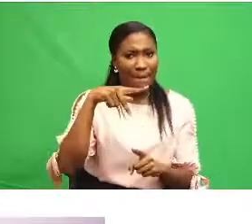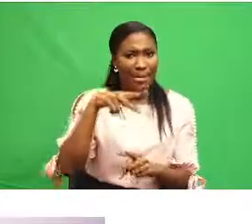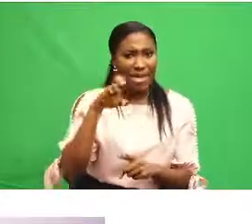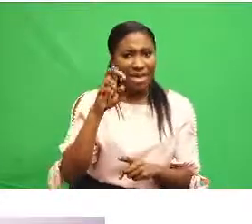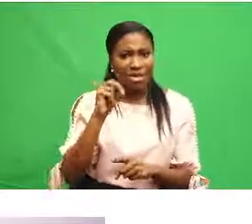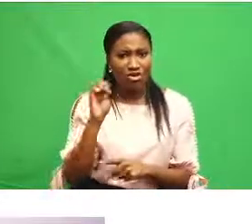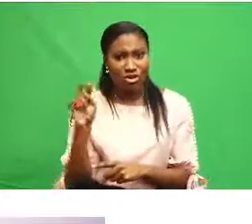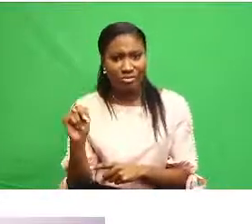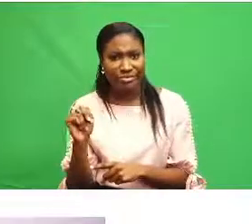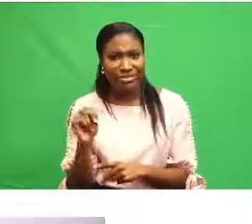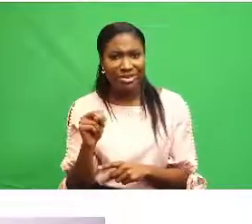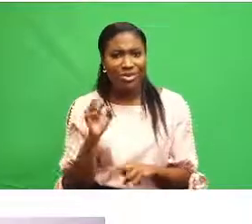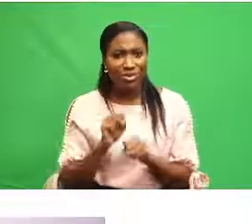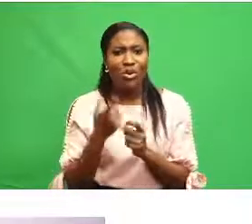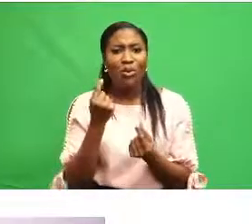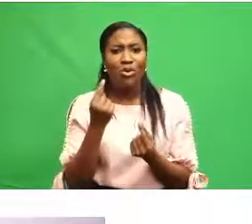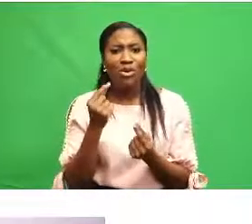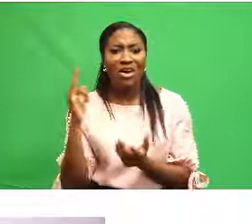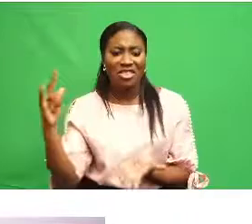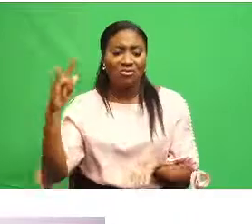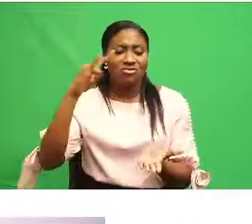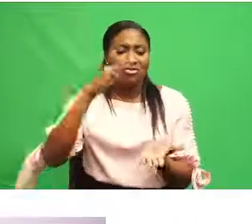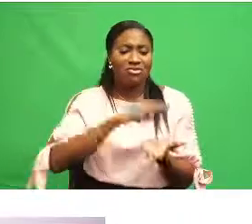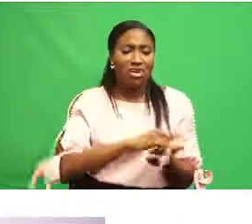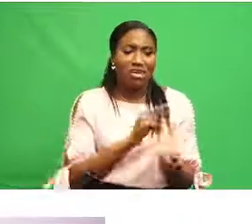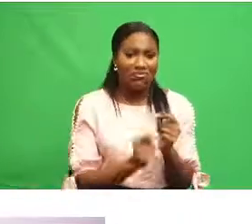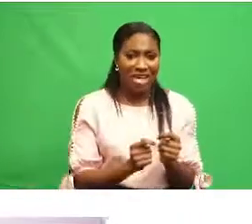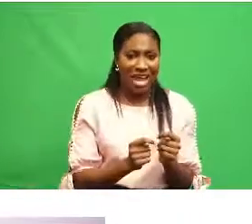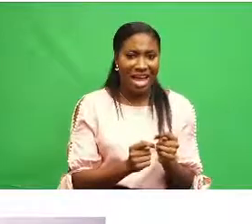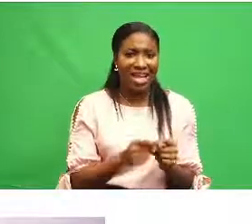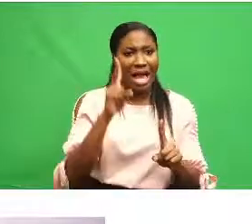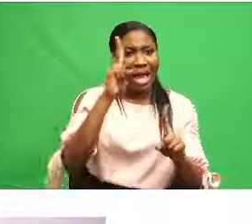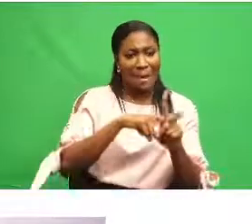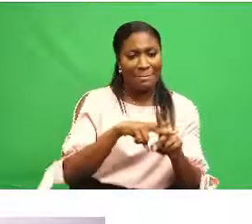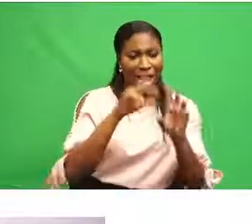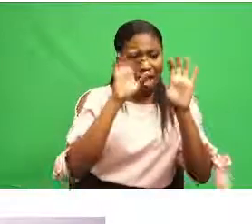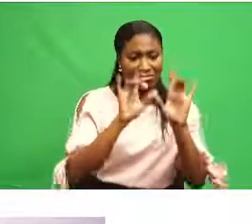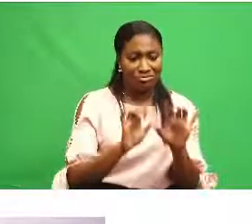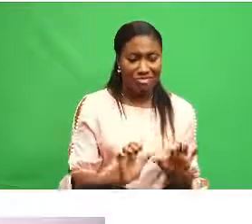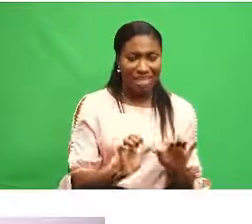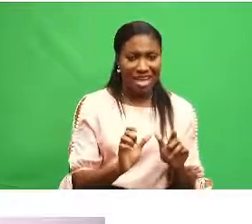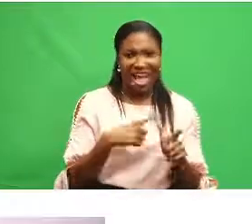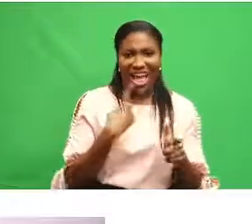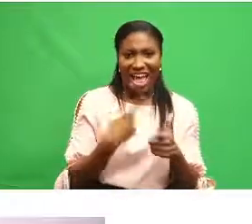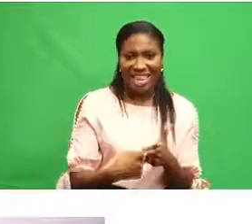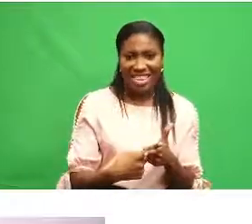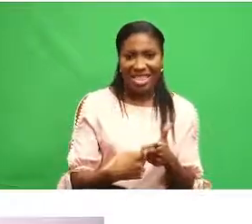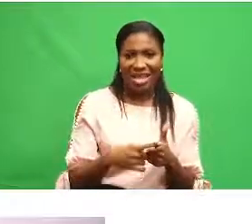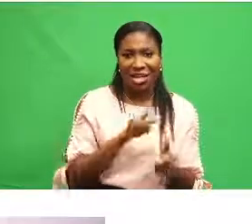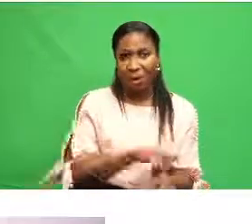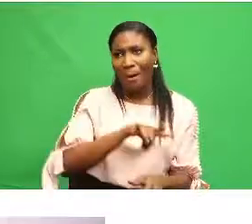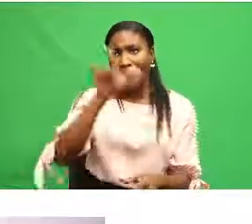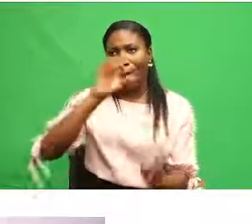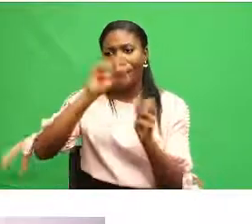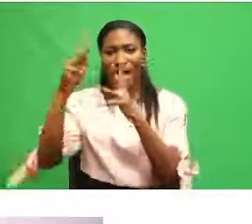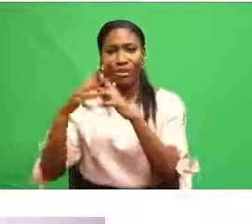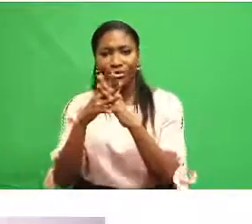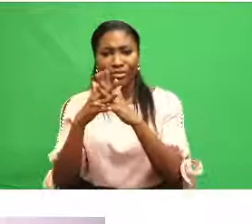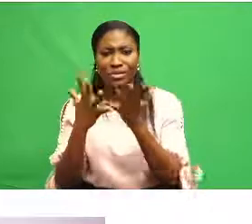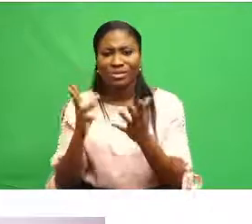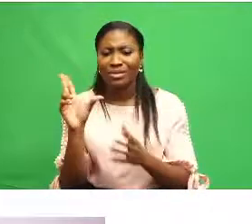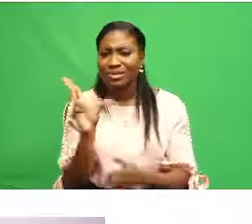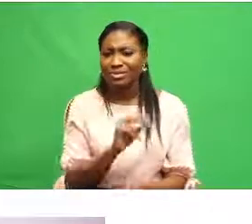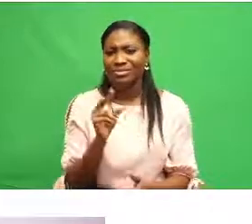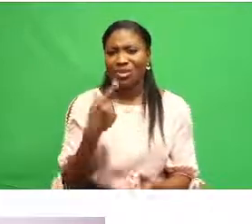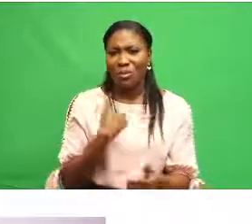that they can quickly have that grant process and go leave the country. And as we start investigating, starts to unfold. So